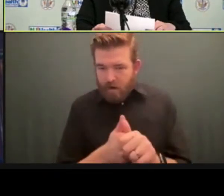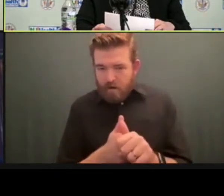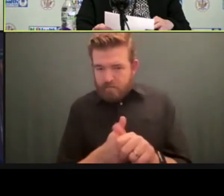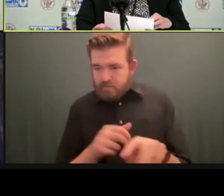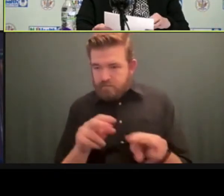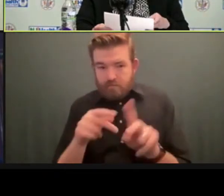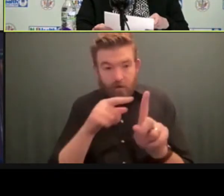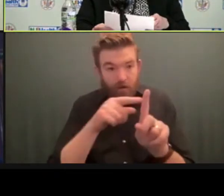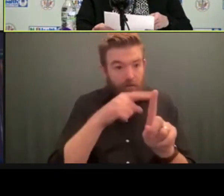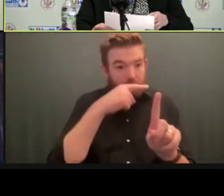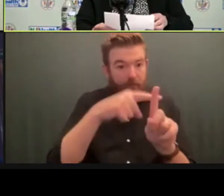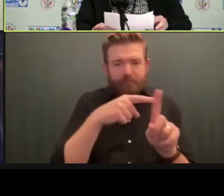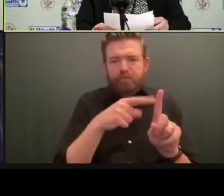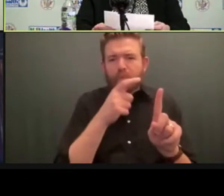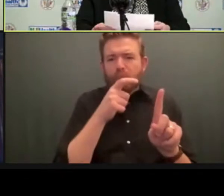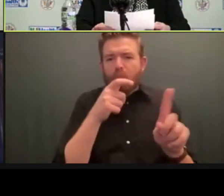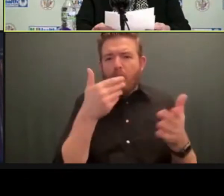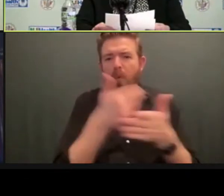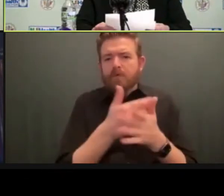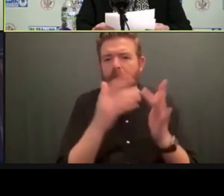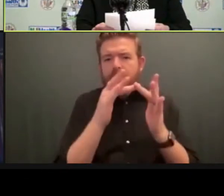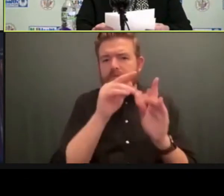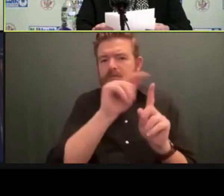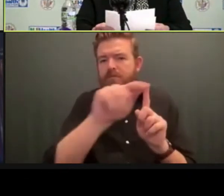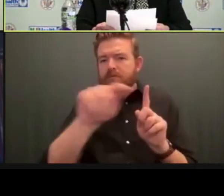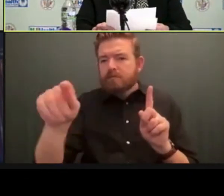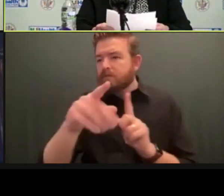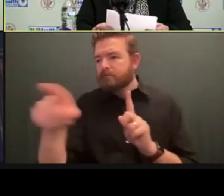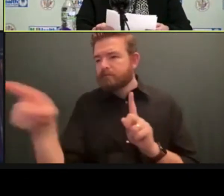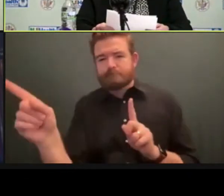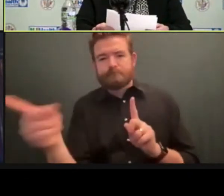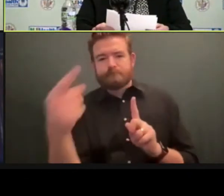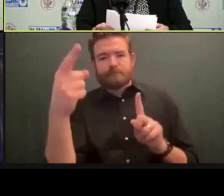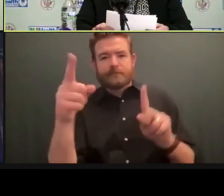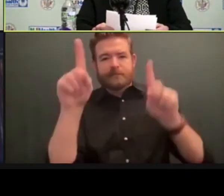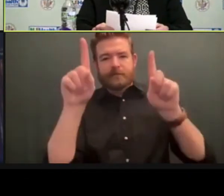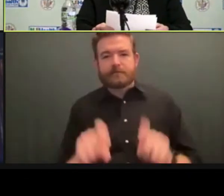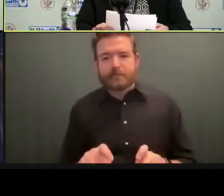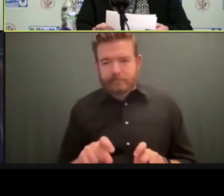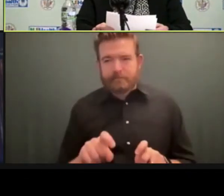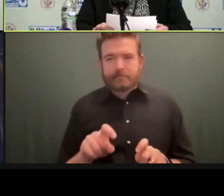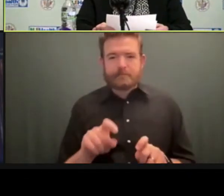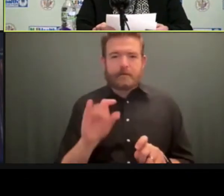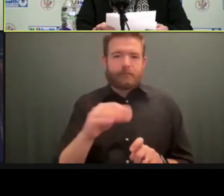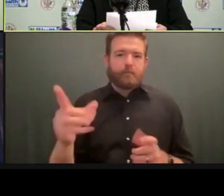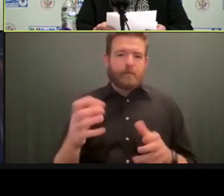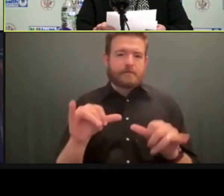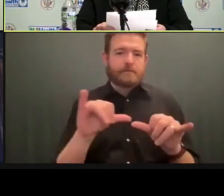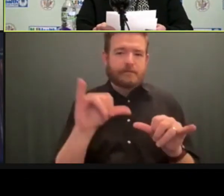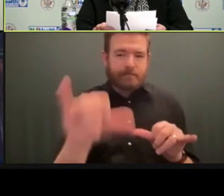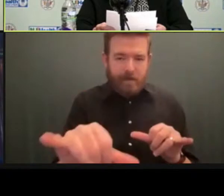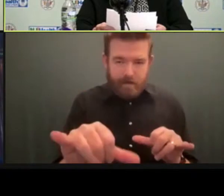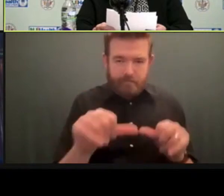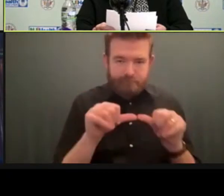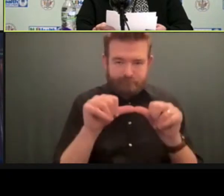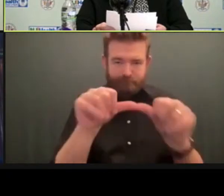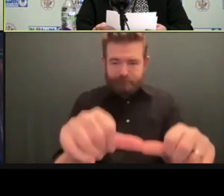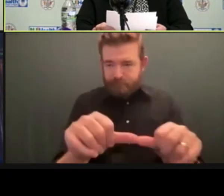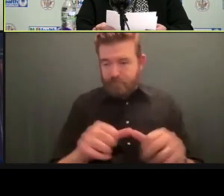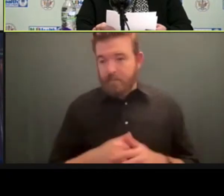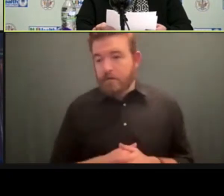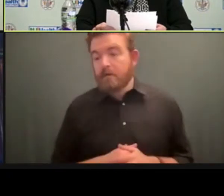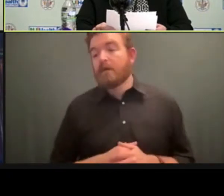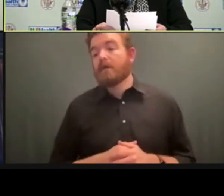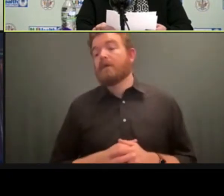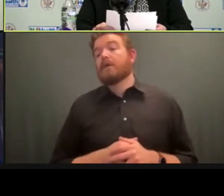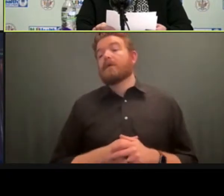also obtain advanced consent for testing of the students. Schools must report individual test results to